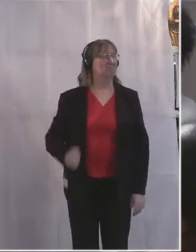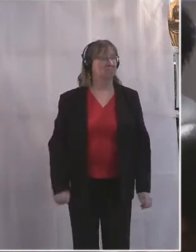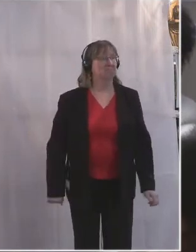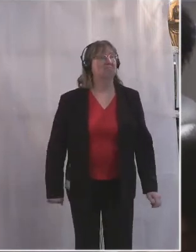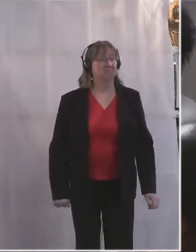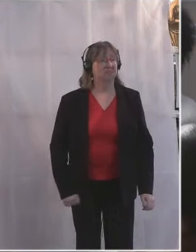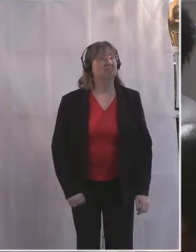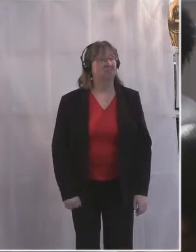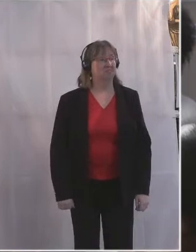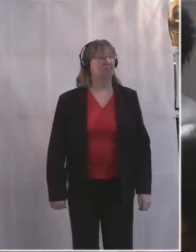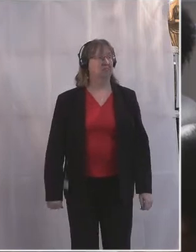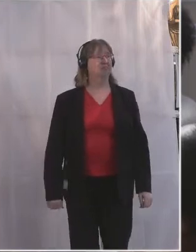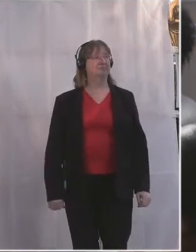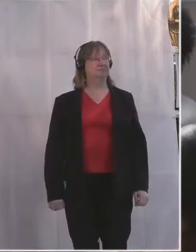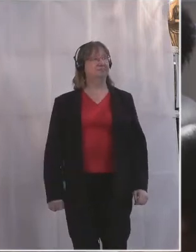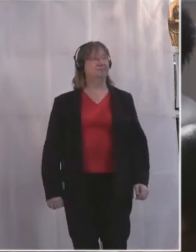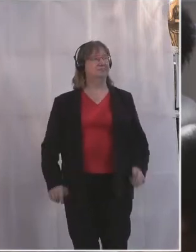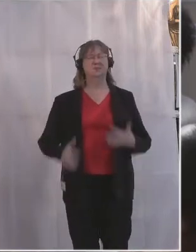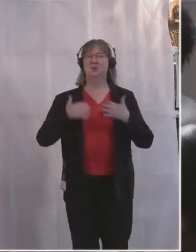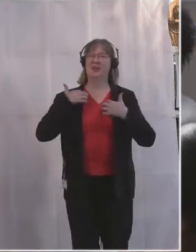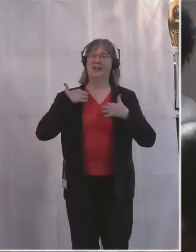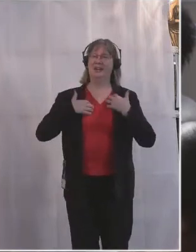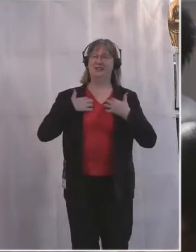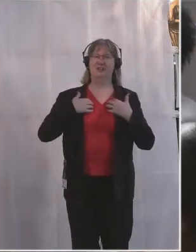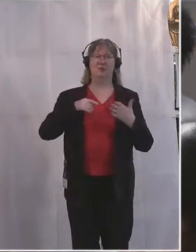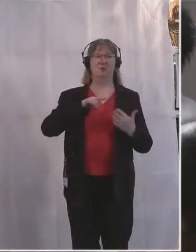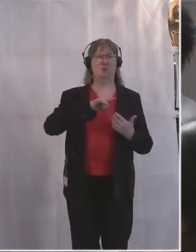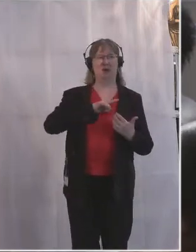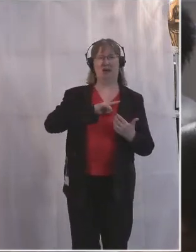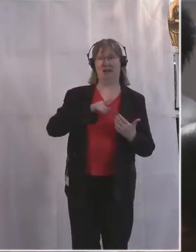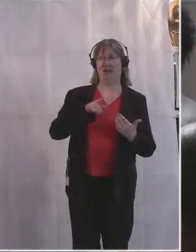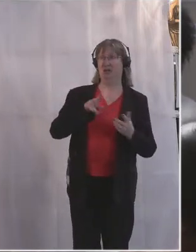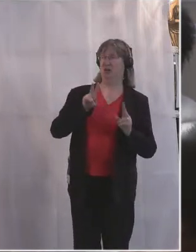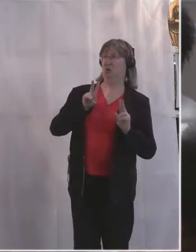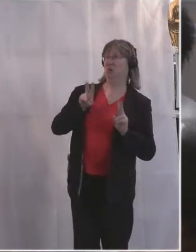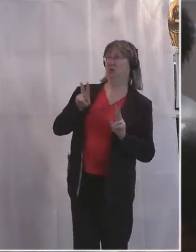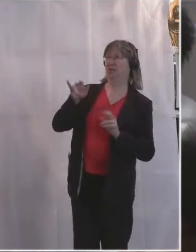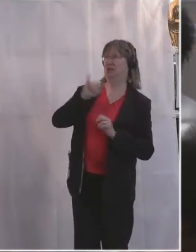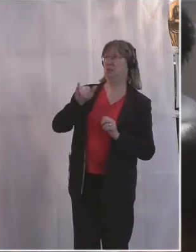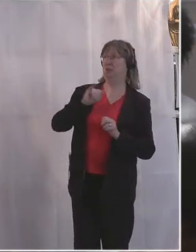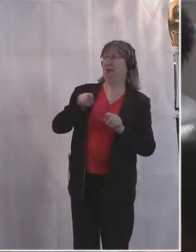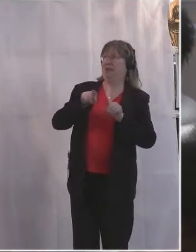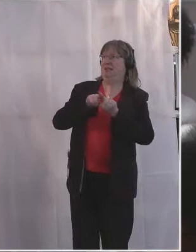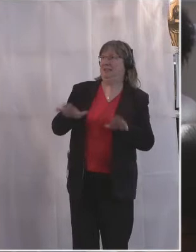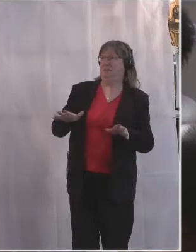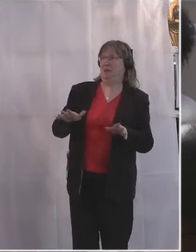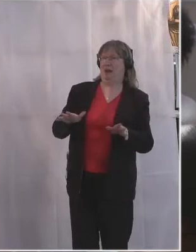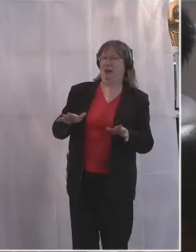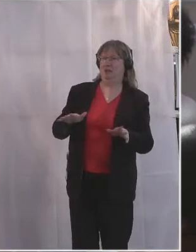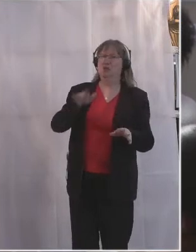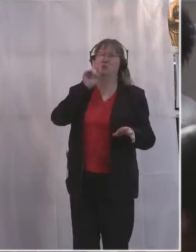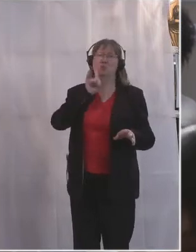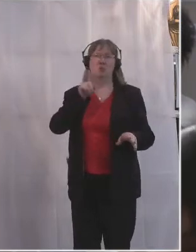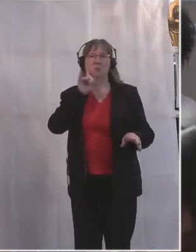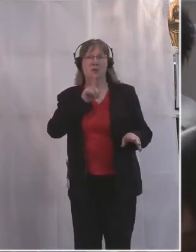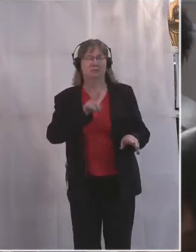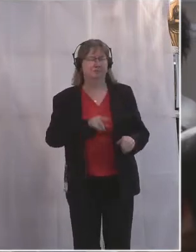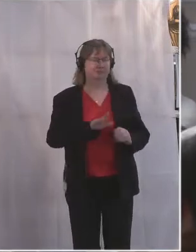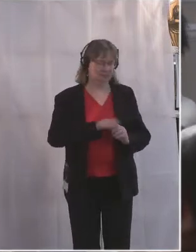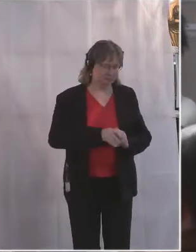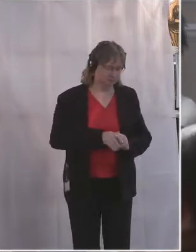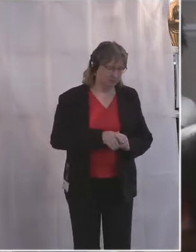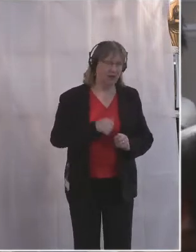So again, similar, yeah. So again, it's interesting that we resonate with people similar in our own image. And I just want to tell you about my first role